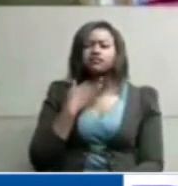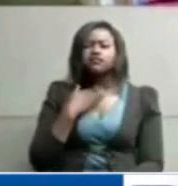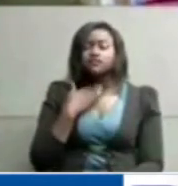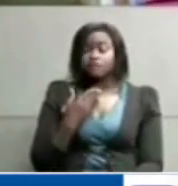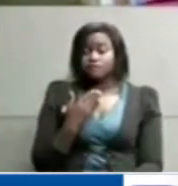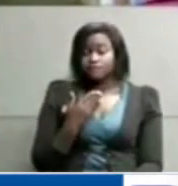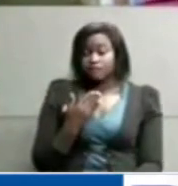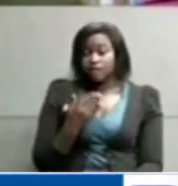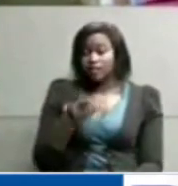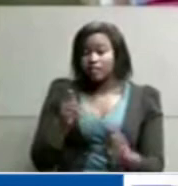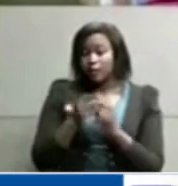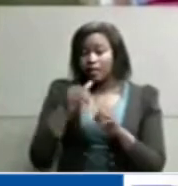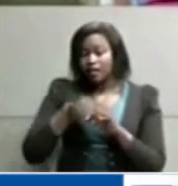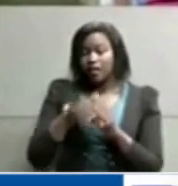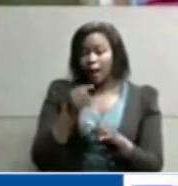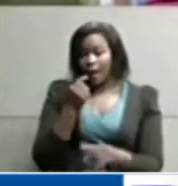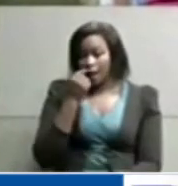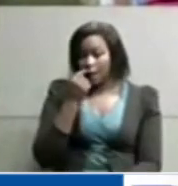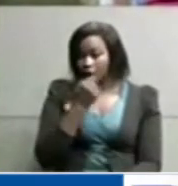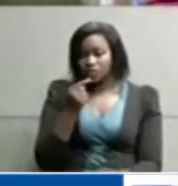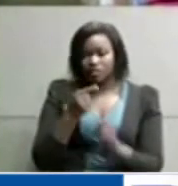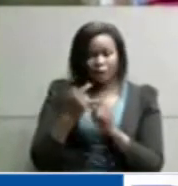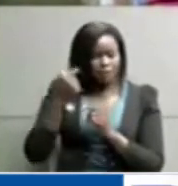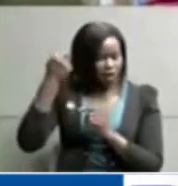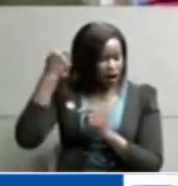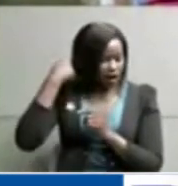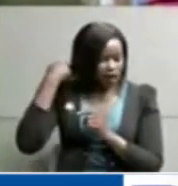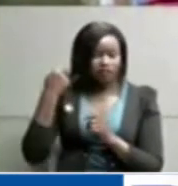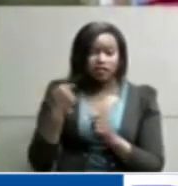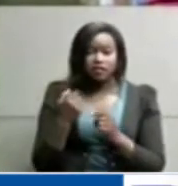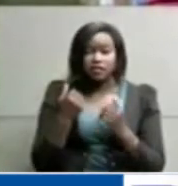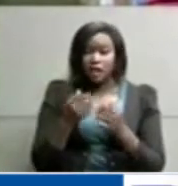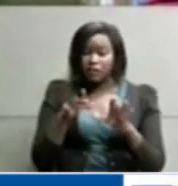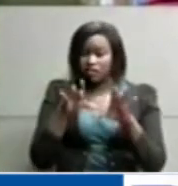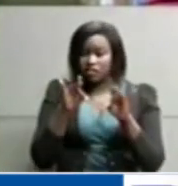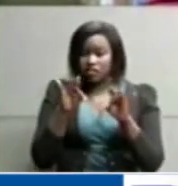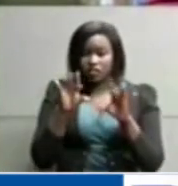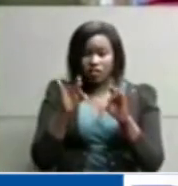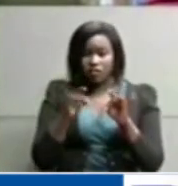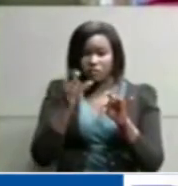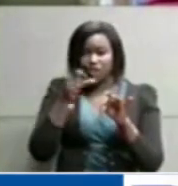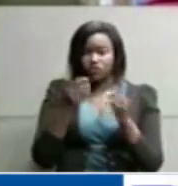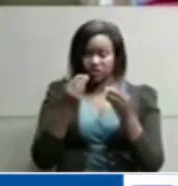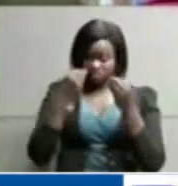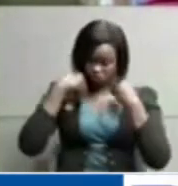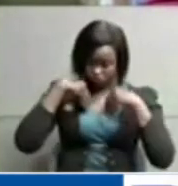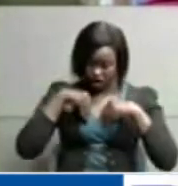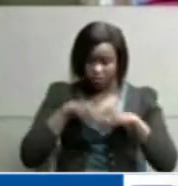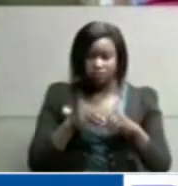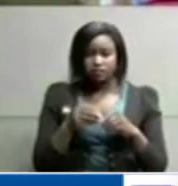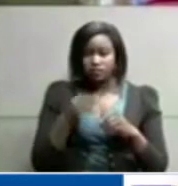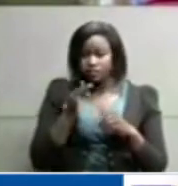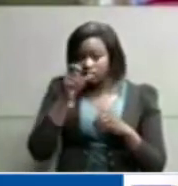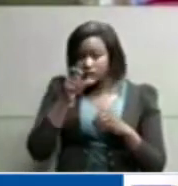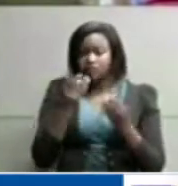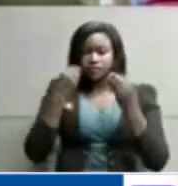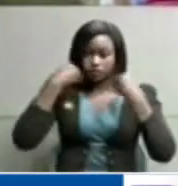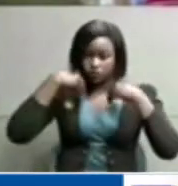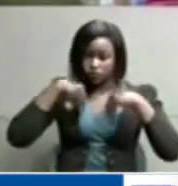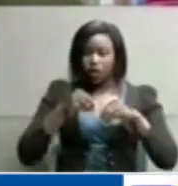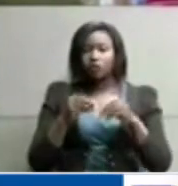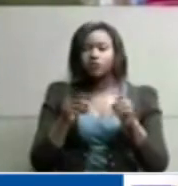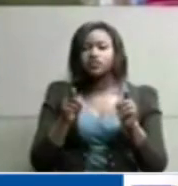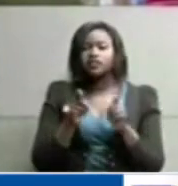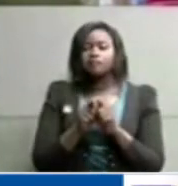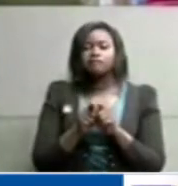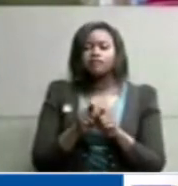in the throat, in the nose, in the back of the throat. So the mucus, someone swallows. When that person swallows, the